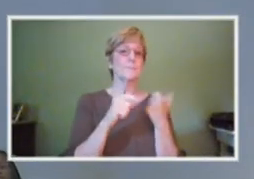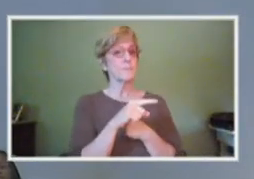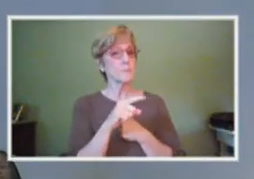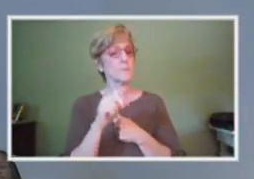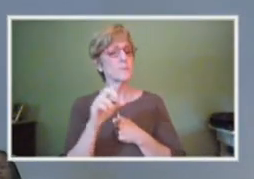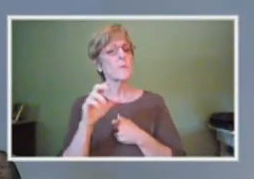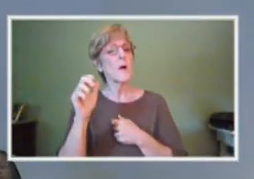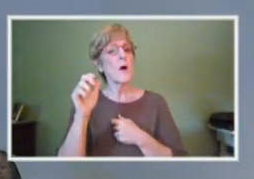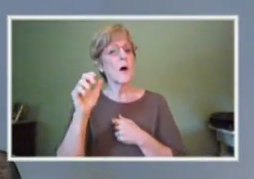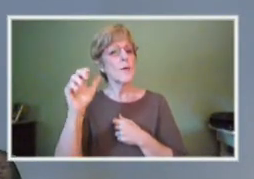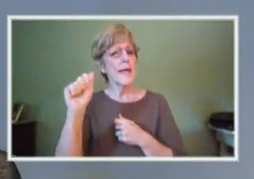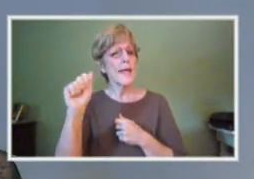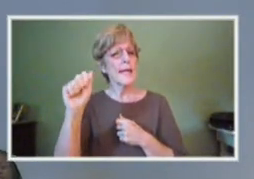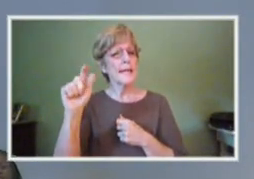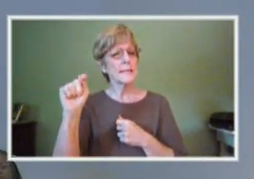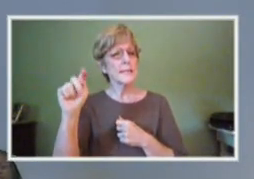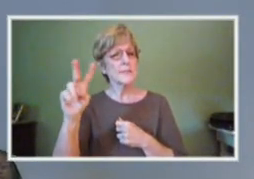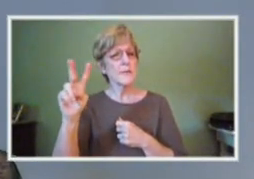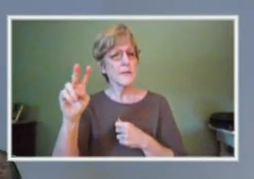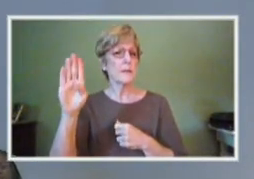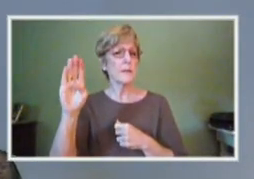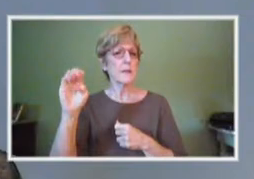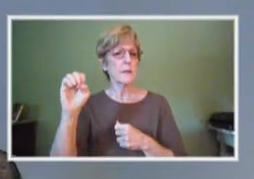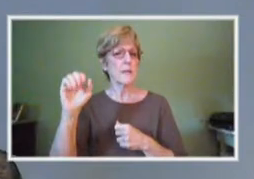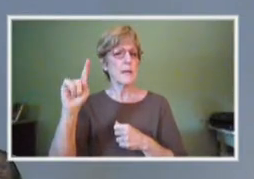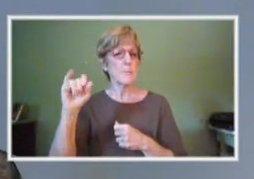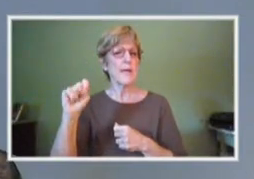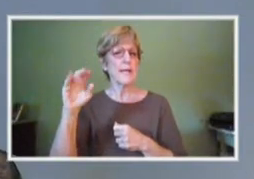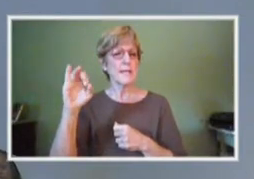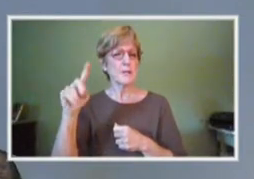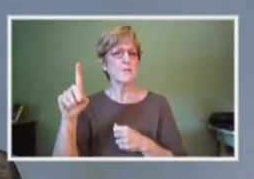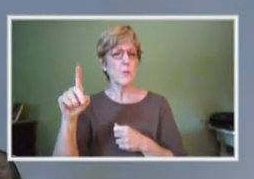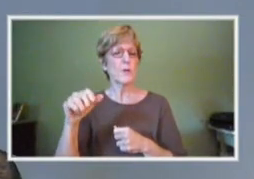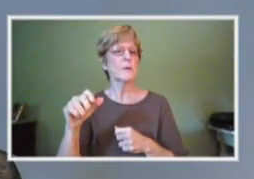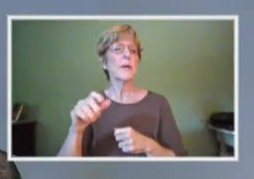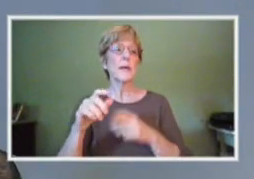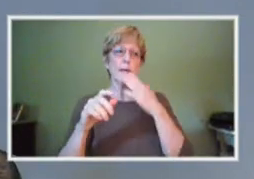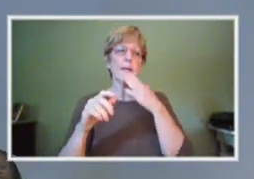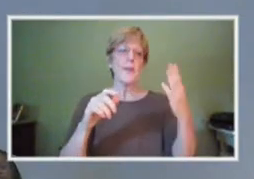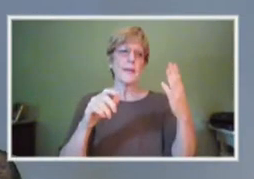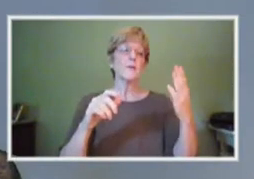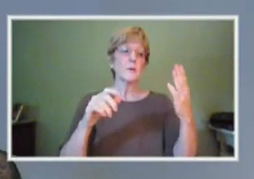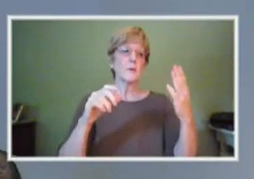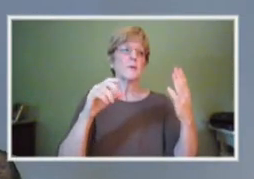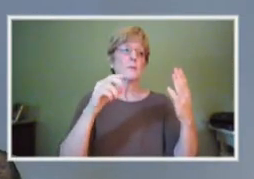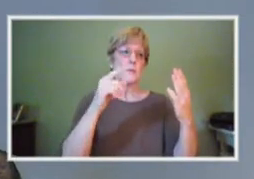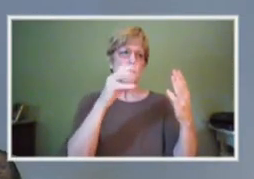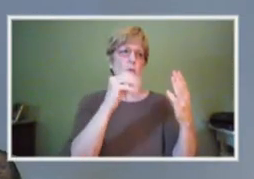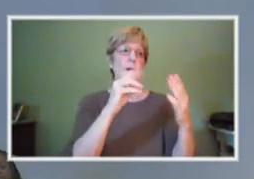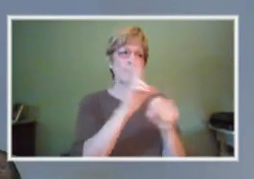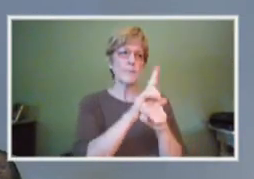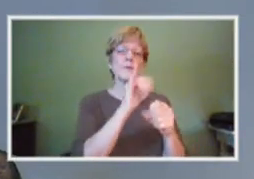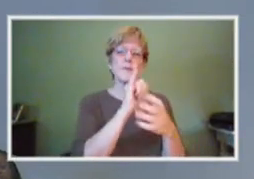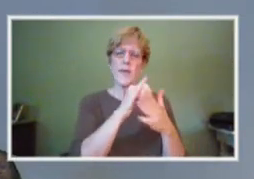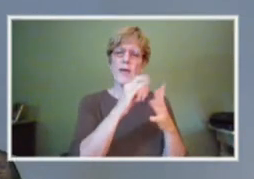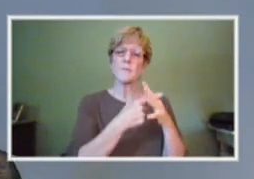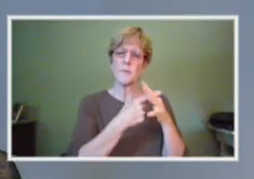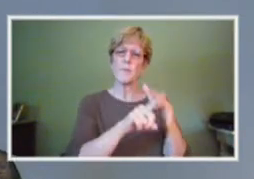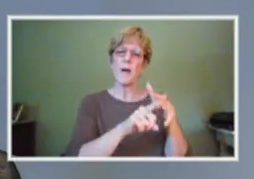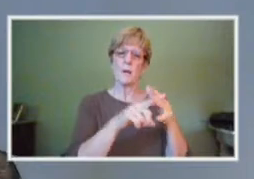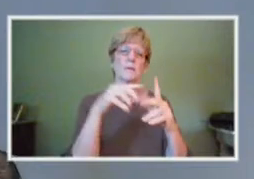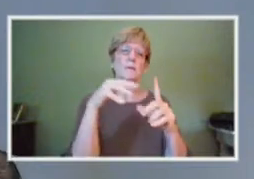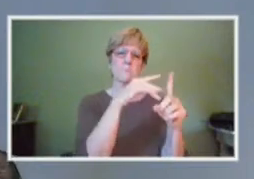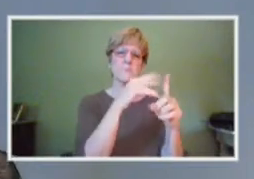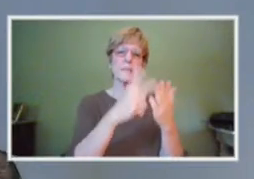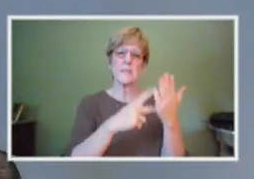ATV and Bates Ford Road corridor, thanks to Councilman Graham for using it as a pilot program. I think one